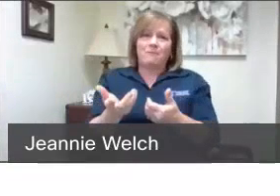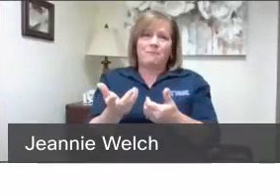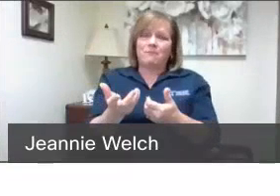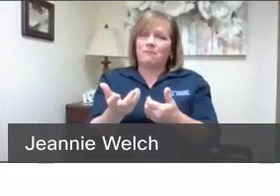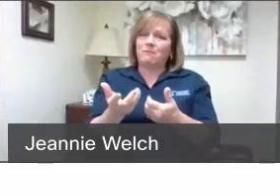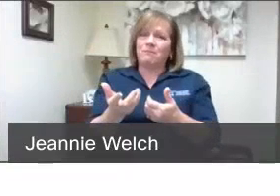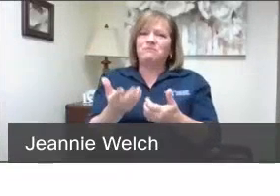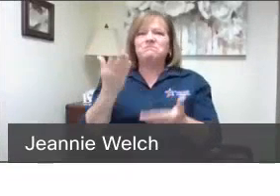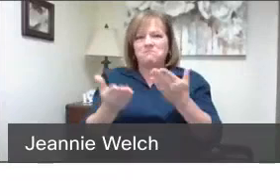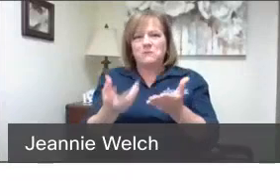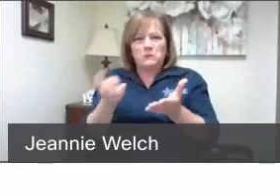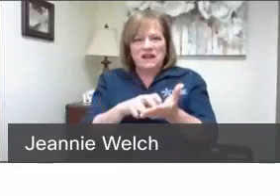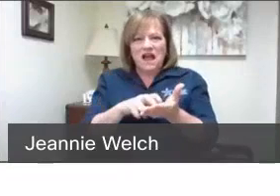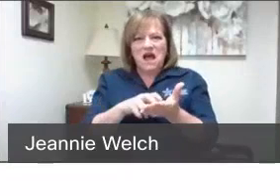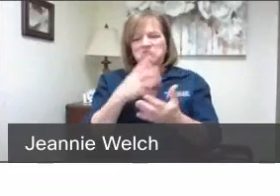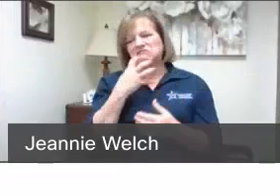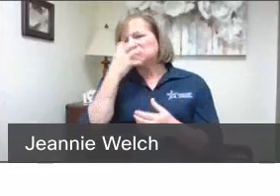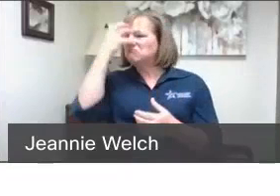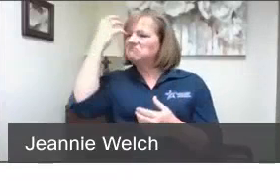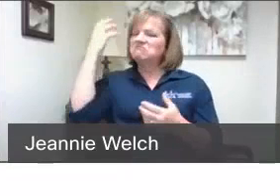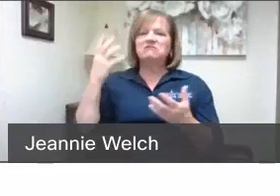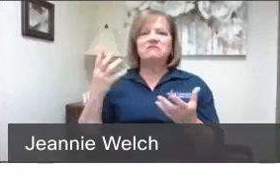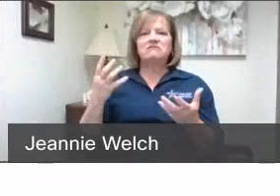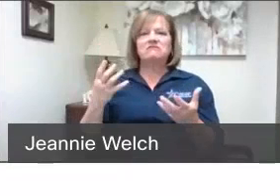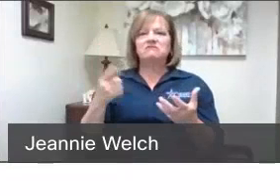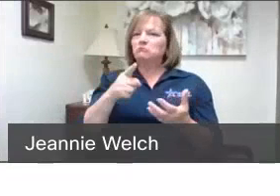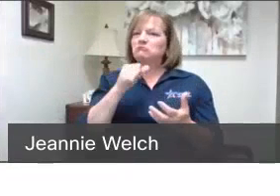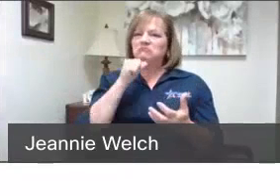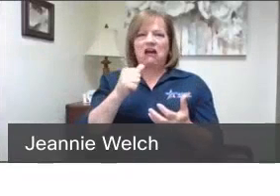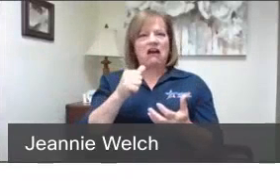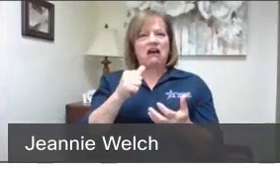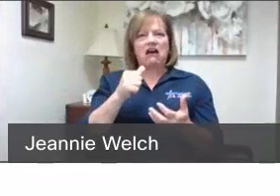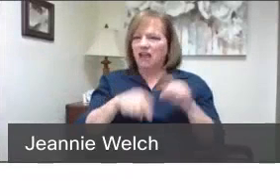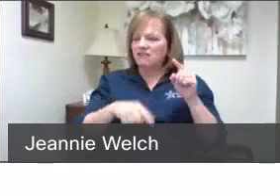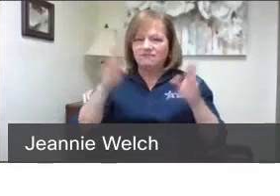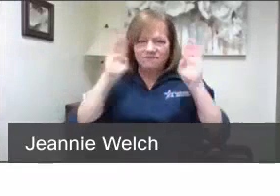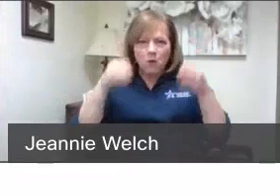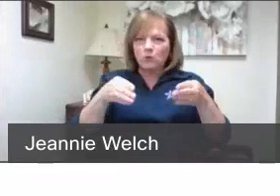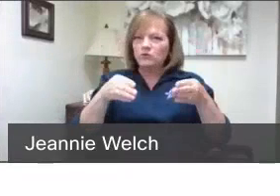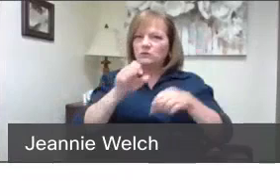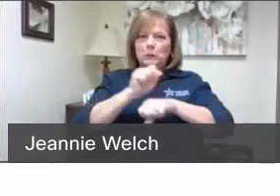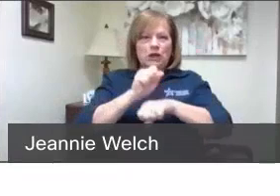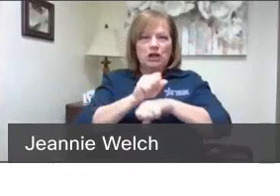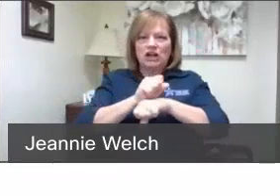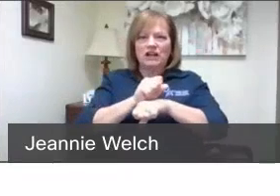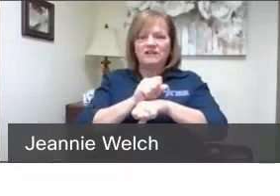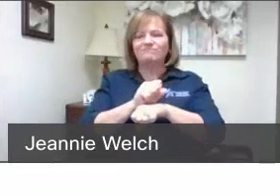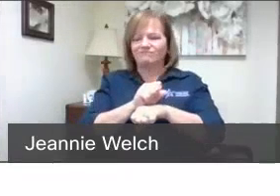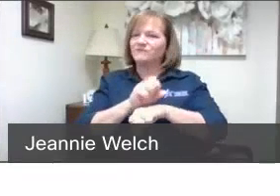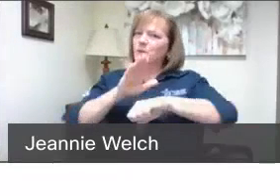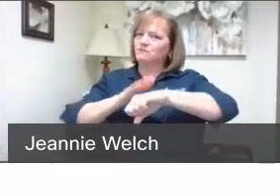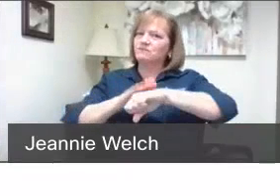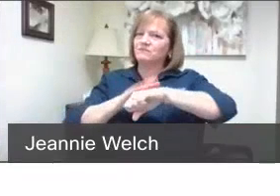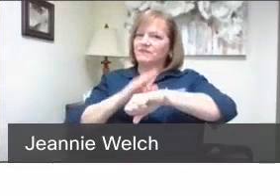more irritable, or you're just too tired to focus and things like that. So sleep is a really, really